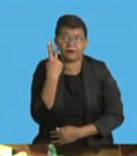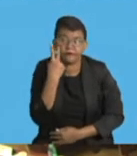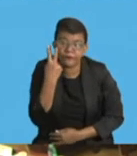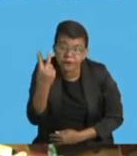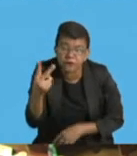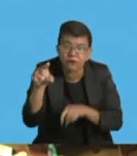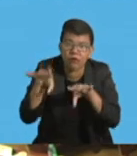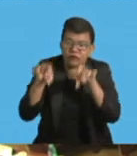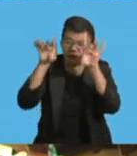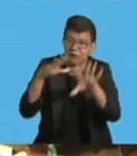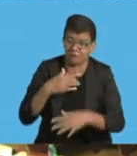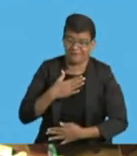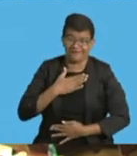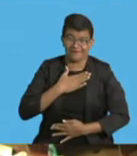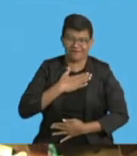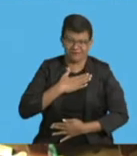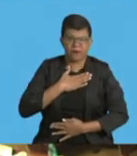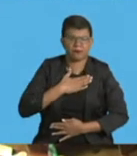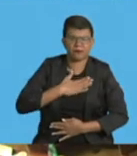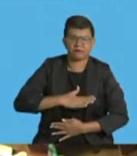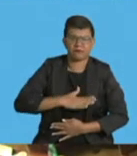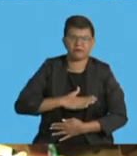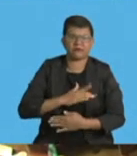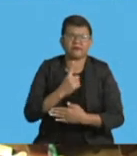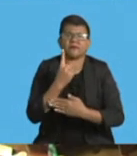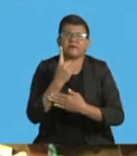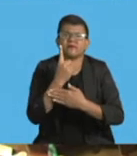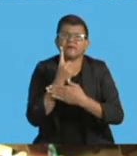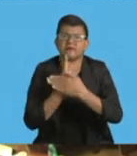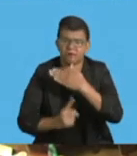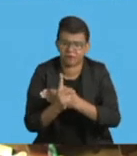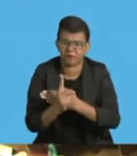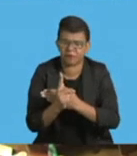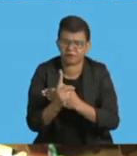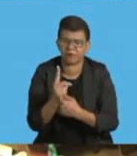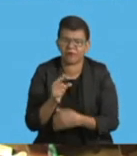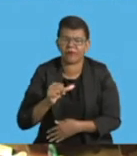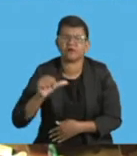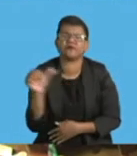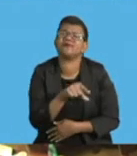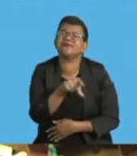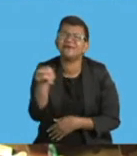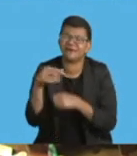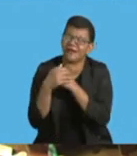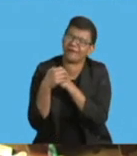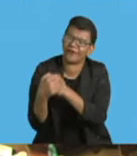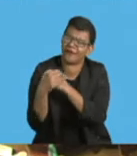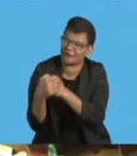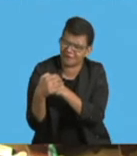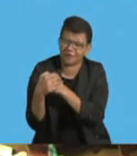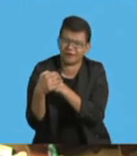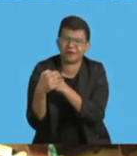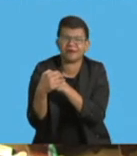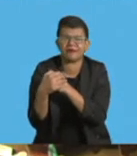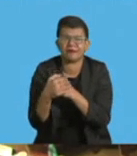want it to take place in an atmosphere of friendly engagement. Because whatever our differences, Honourable